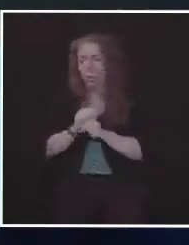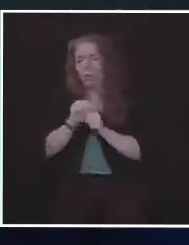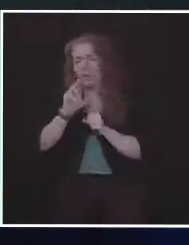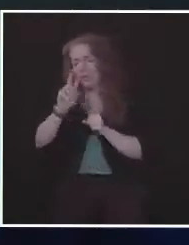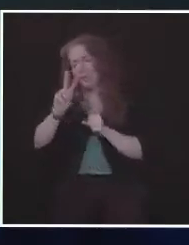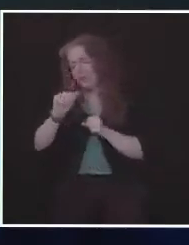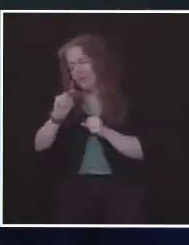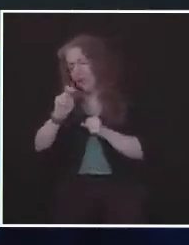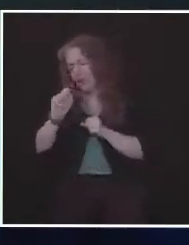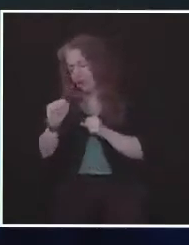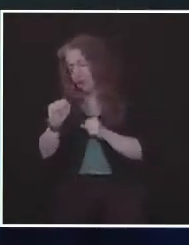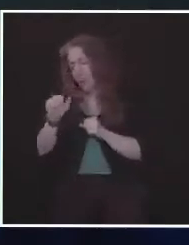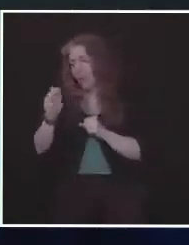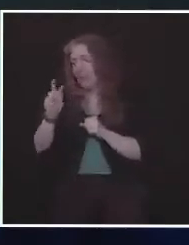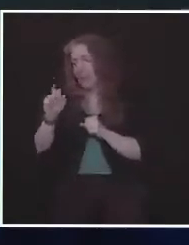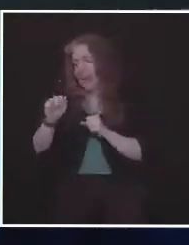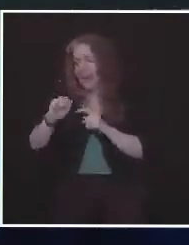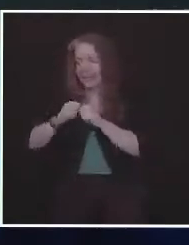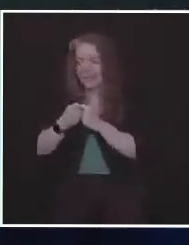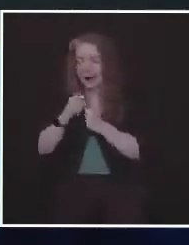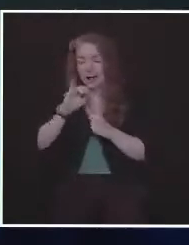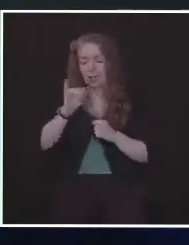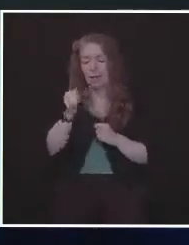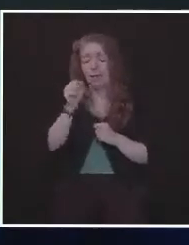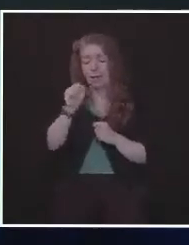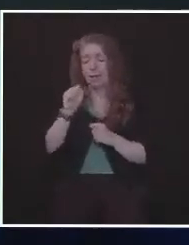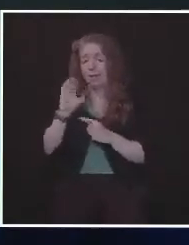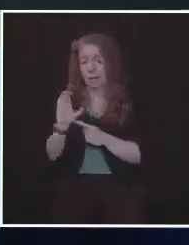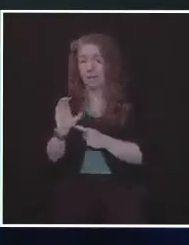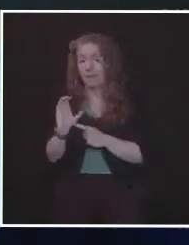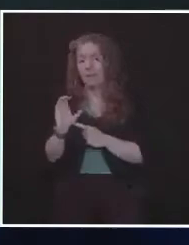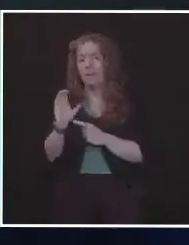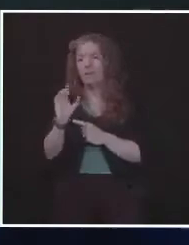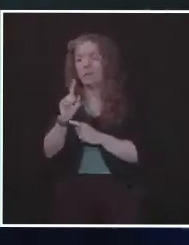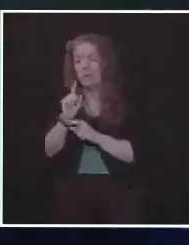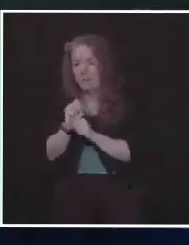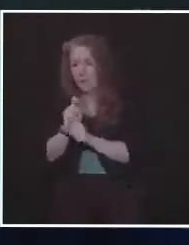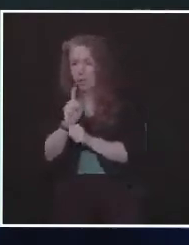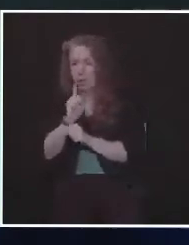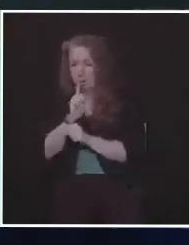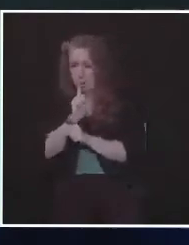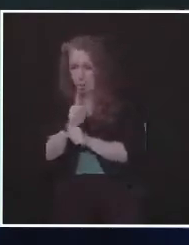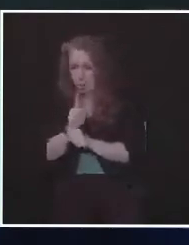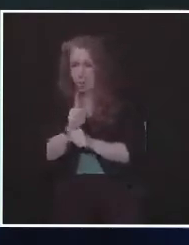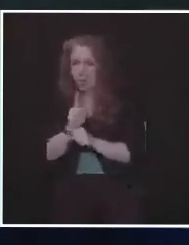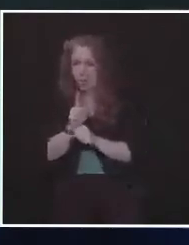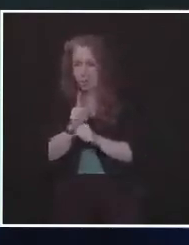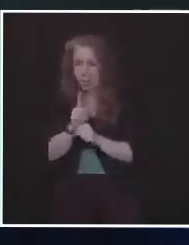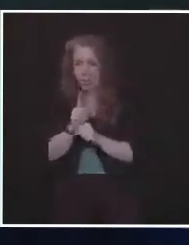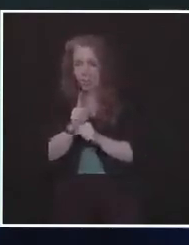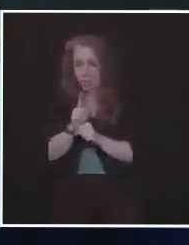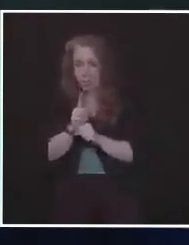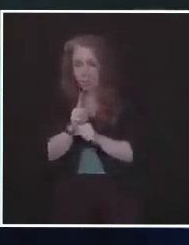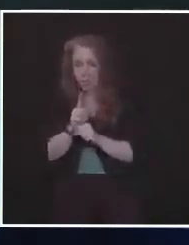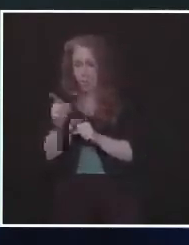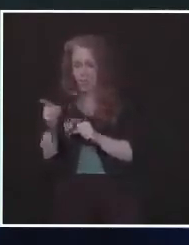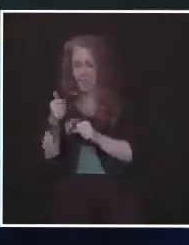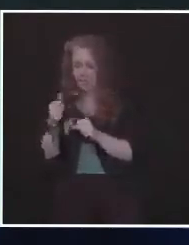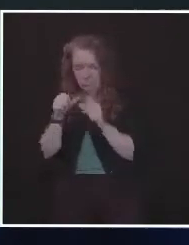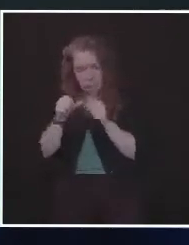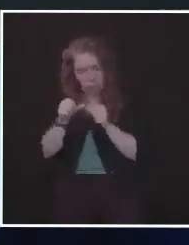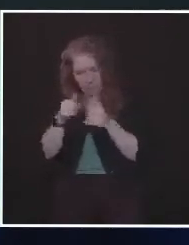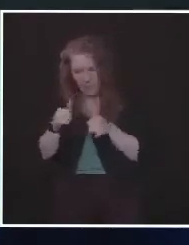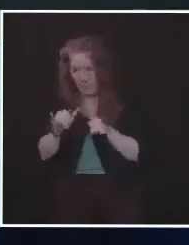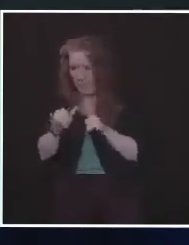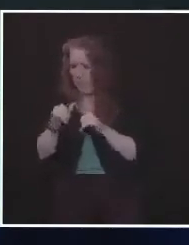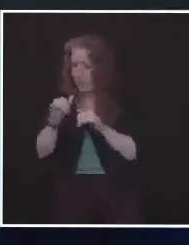at JSC to make sure that there's a continuum of that capability that allows us to test that capability on the